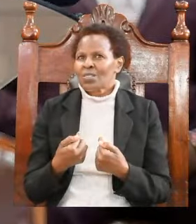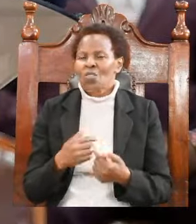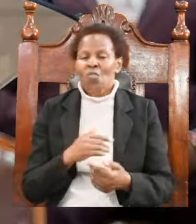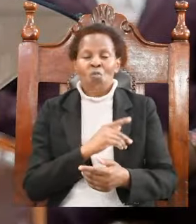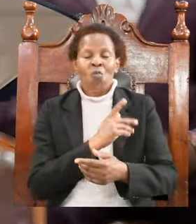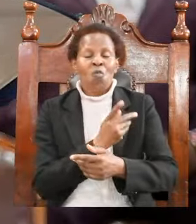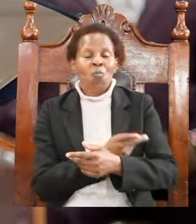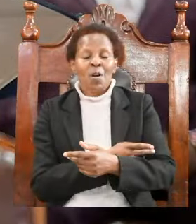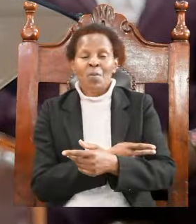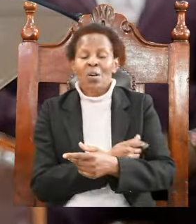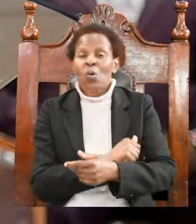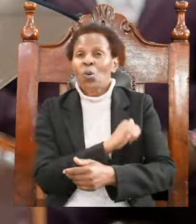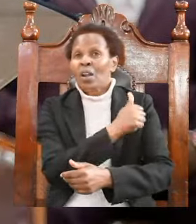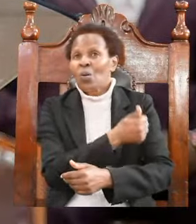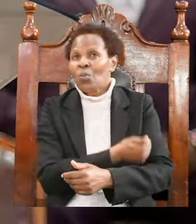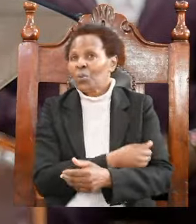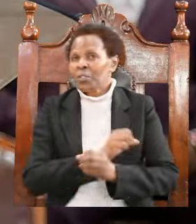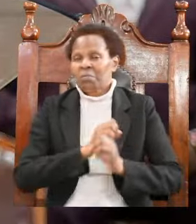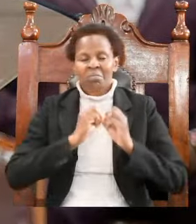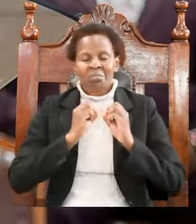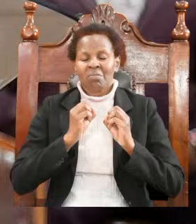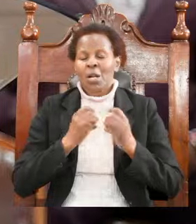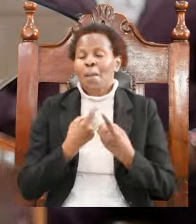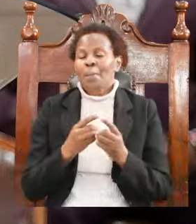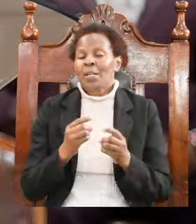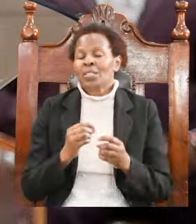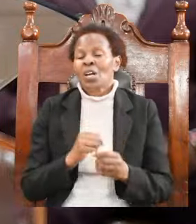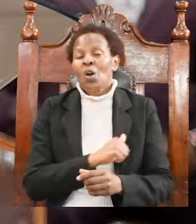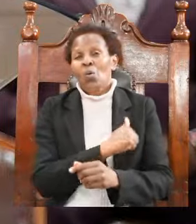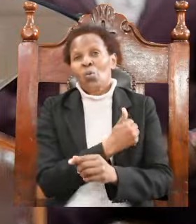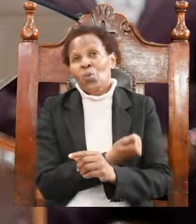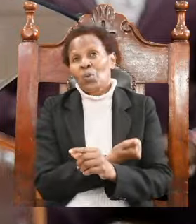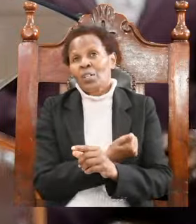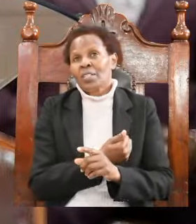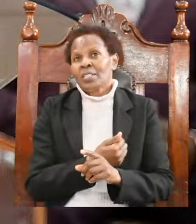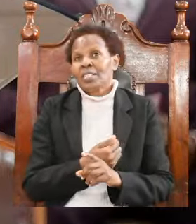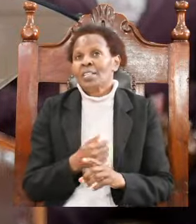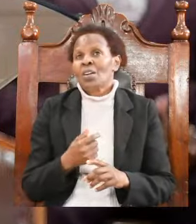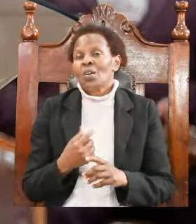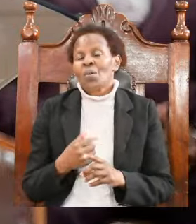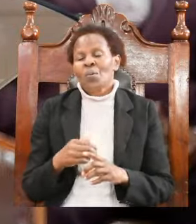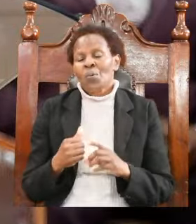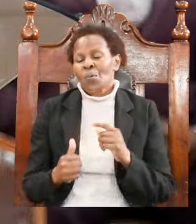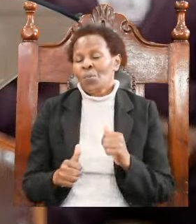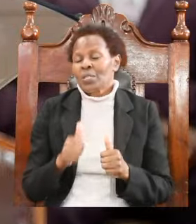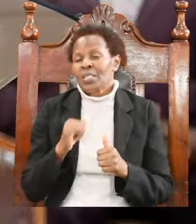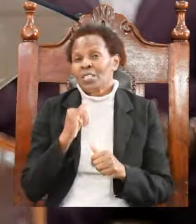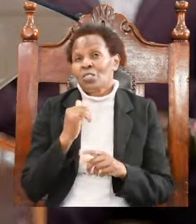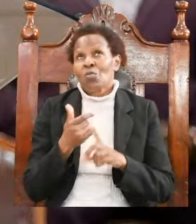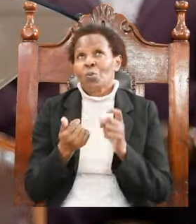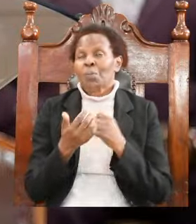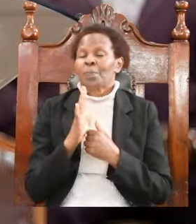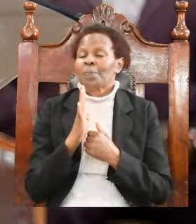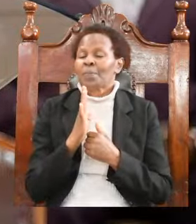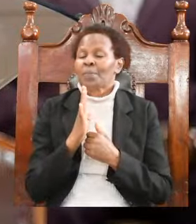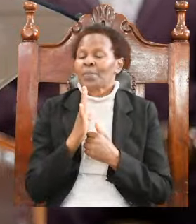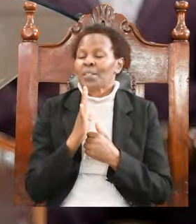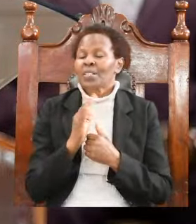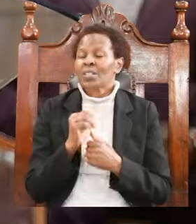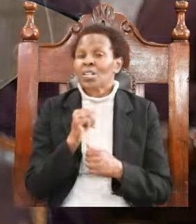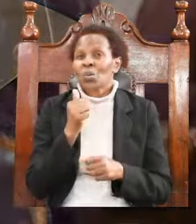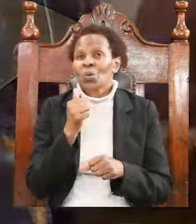power and authority. He does that by the authority that he has been given in Christ, by Christ Jesus. And he doesn't do